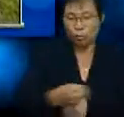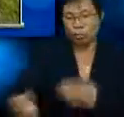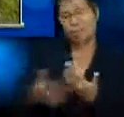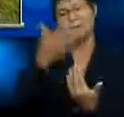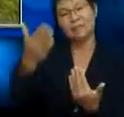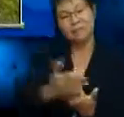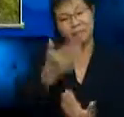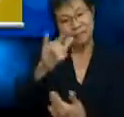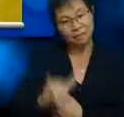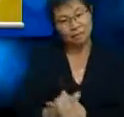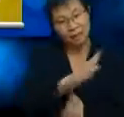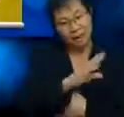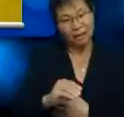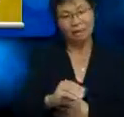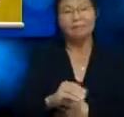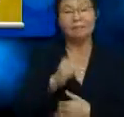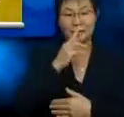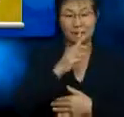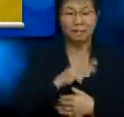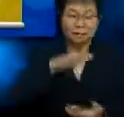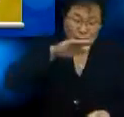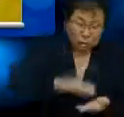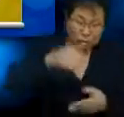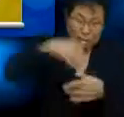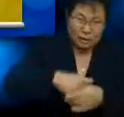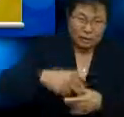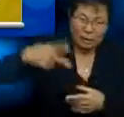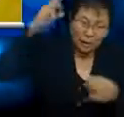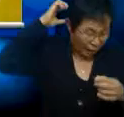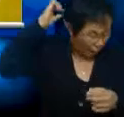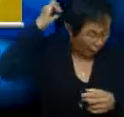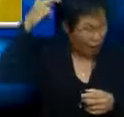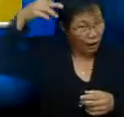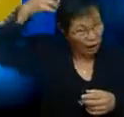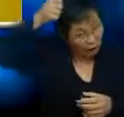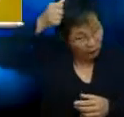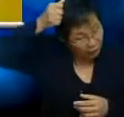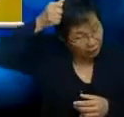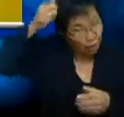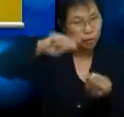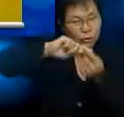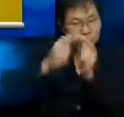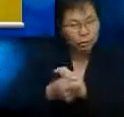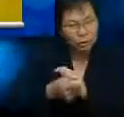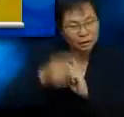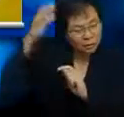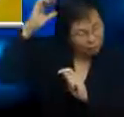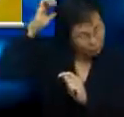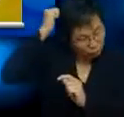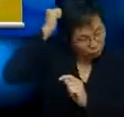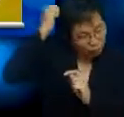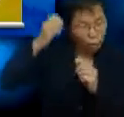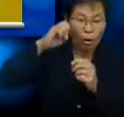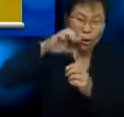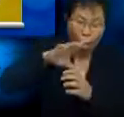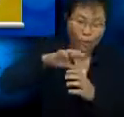easily. There is a spring in the hair clip. We twist the spring on the hair clip to open